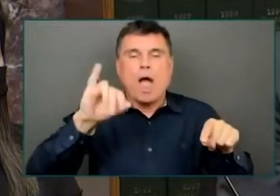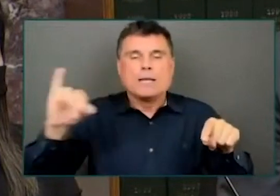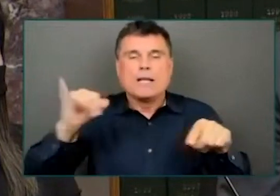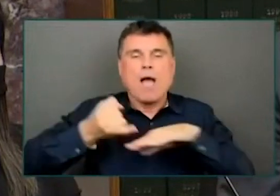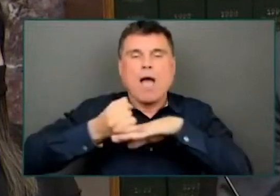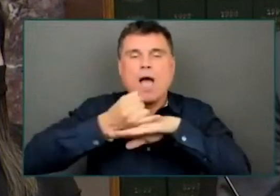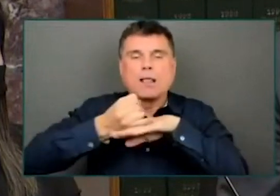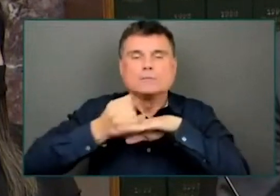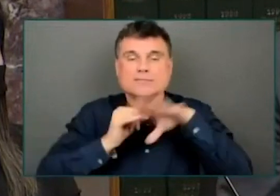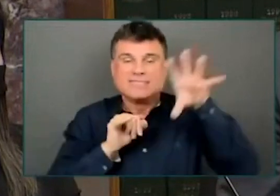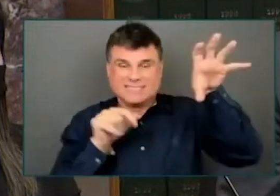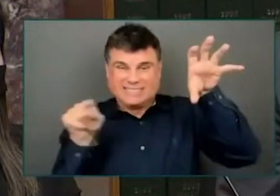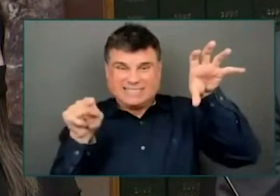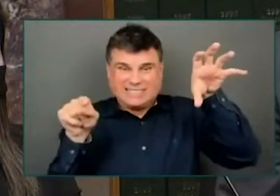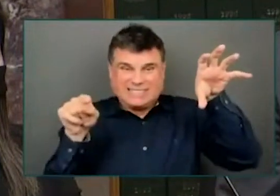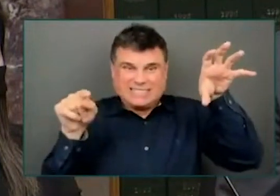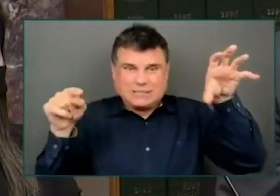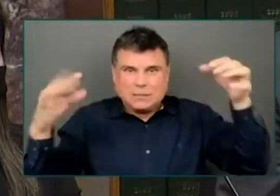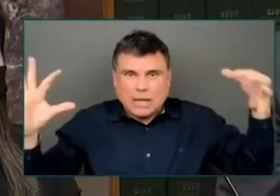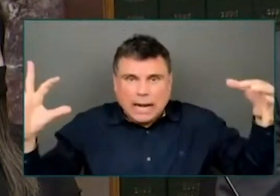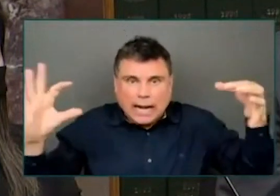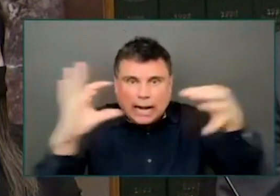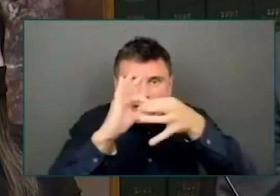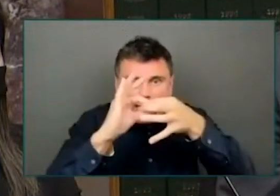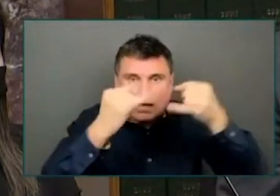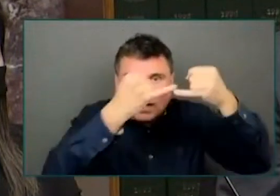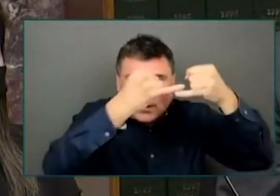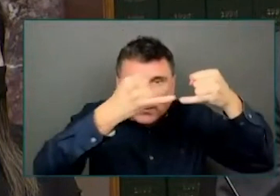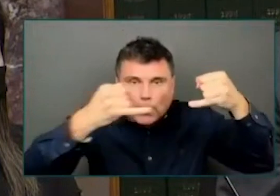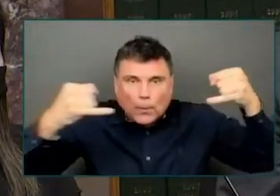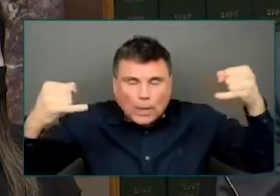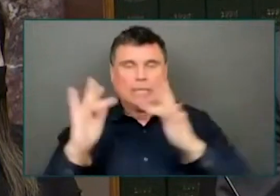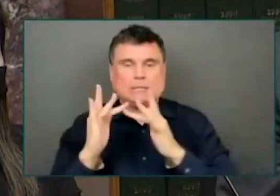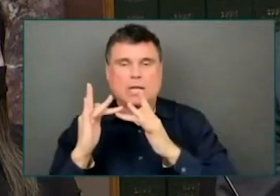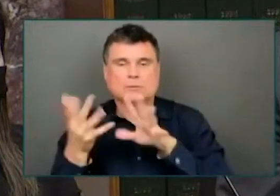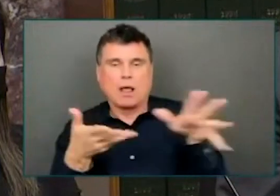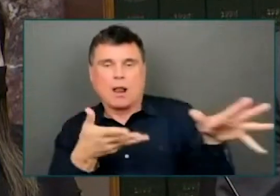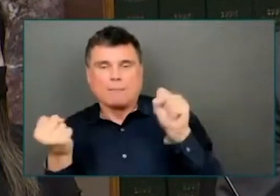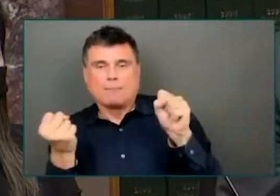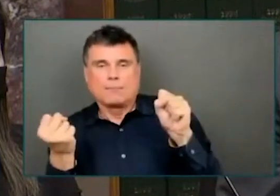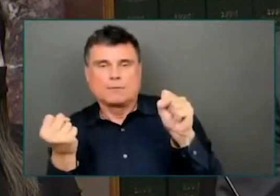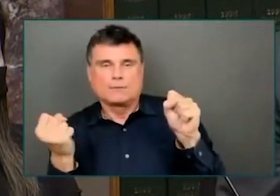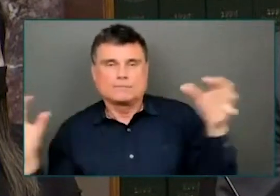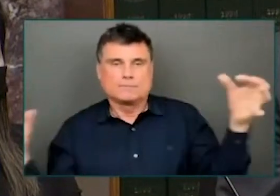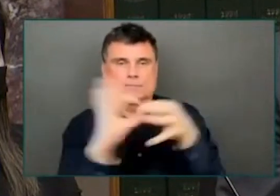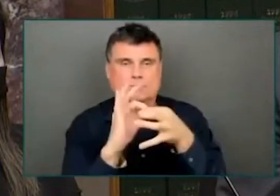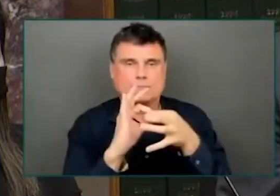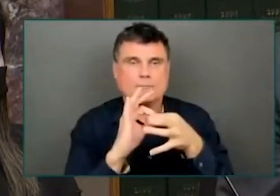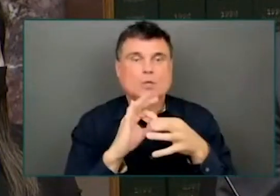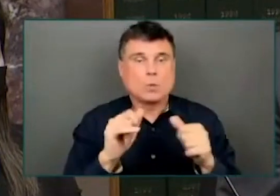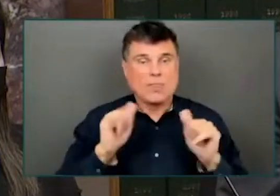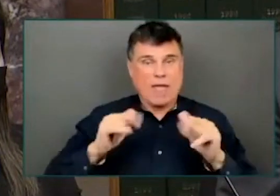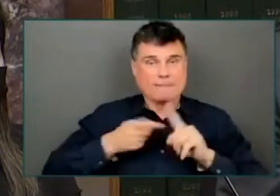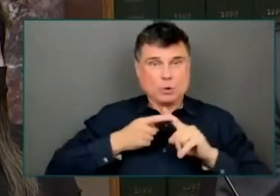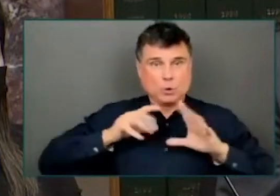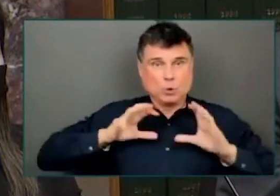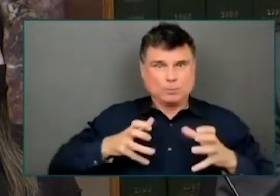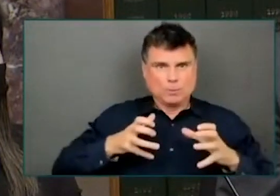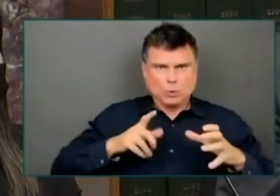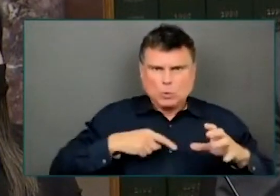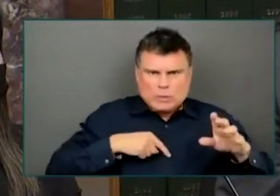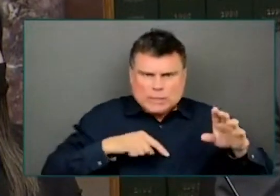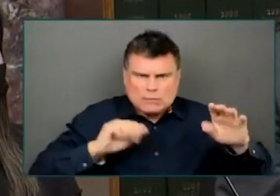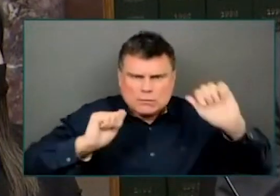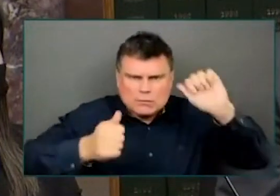first 50 kilometres of cable just offshore from Lax Kw'alaams, Metlakatla, and Dodge Cove. At each of